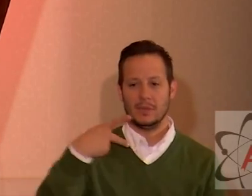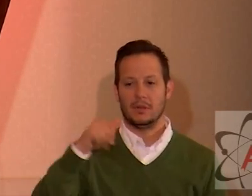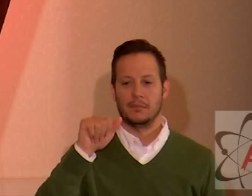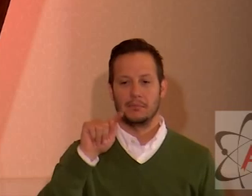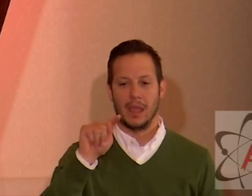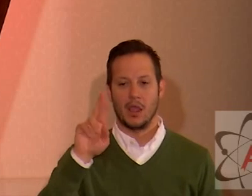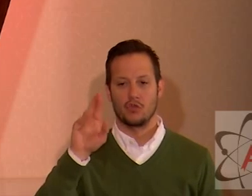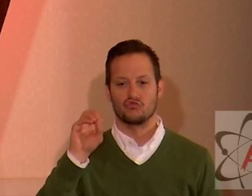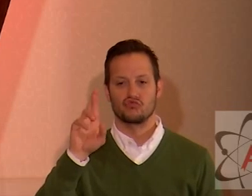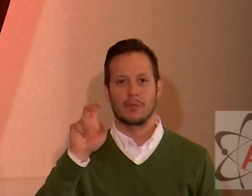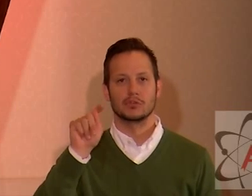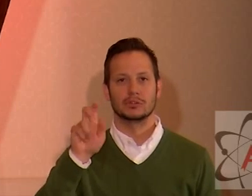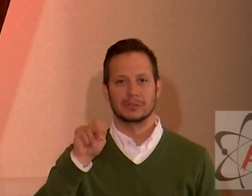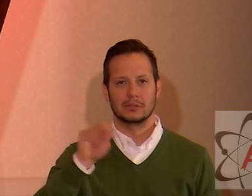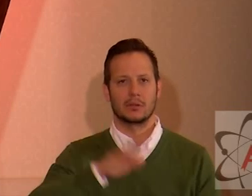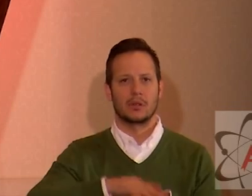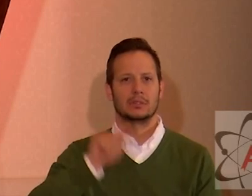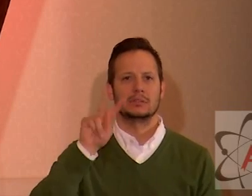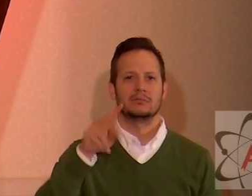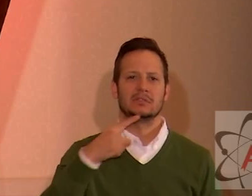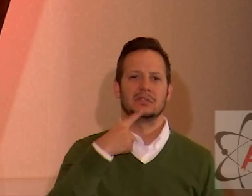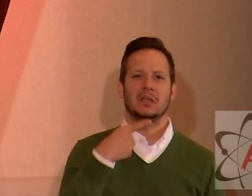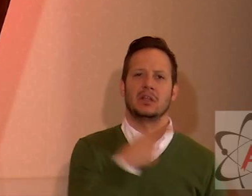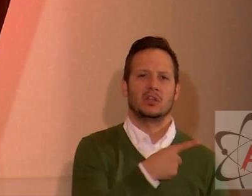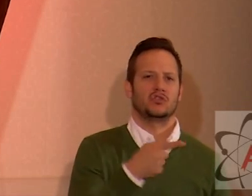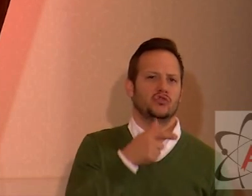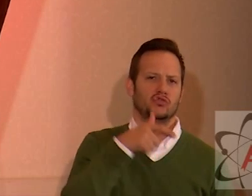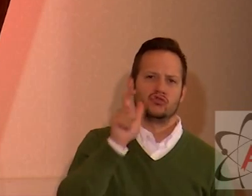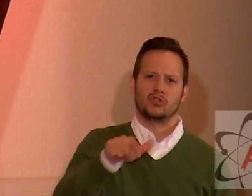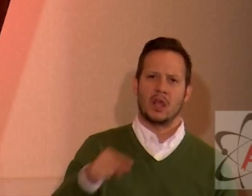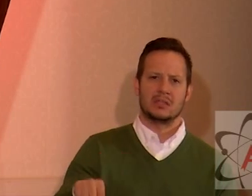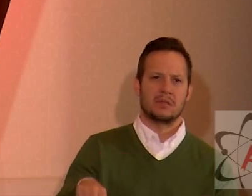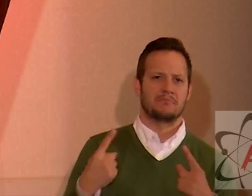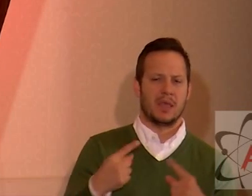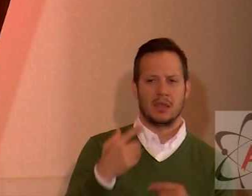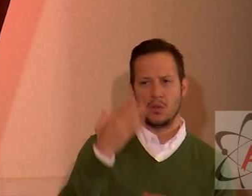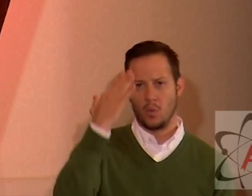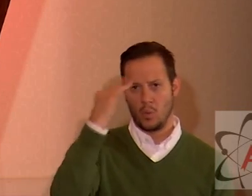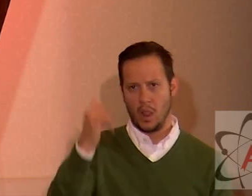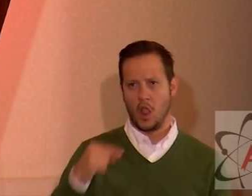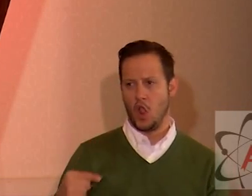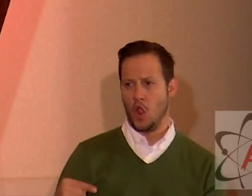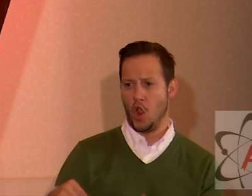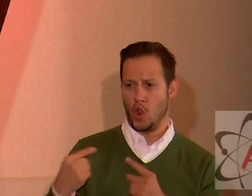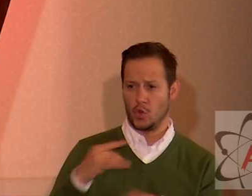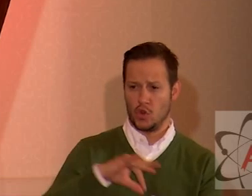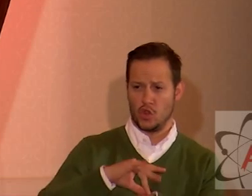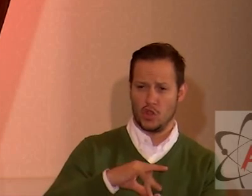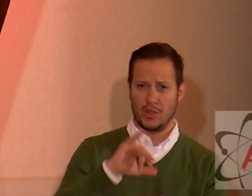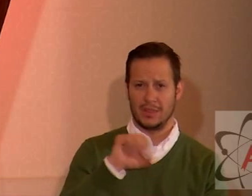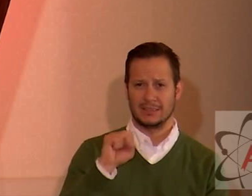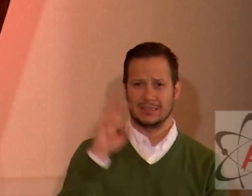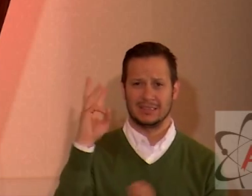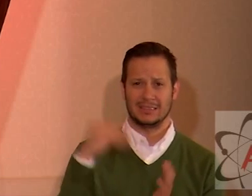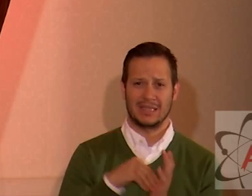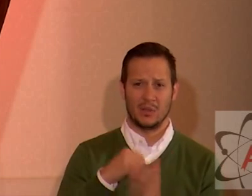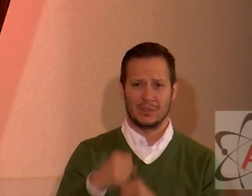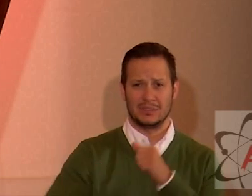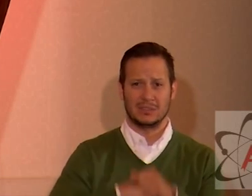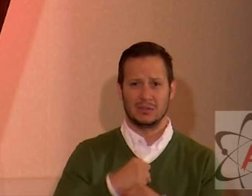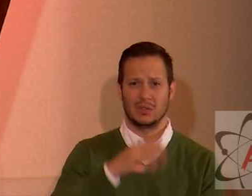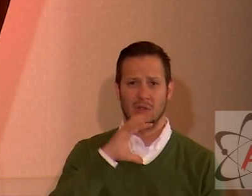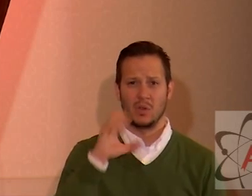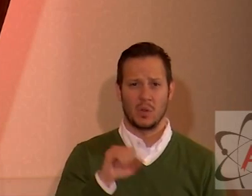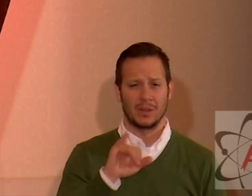on television and said Ken Ham should not have had that debate, because to argue that an earth is 6,000 years old